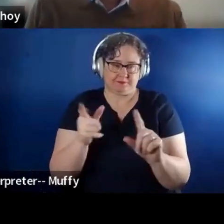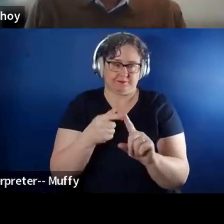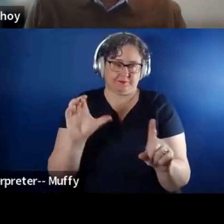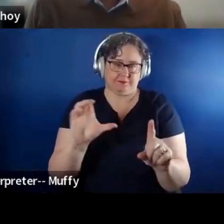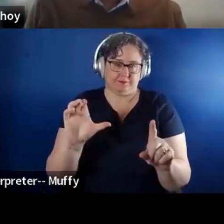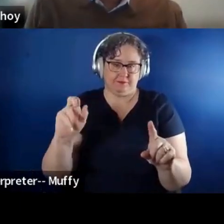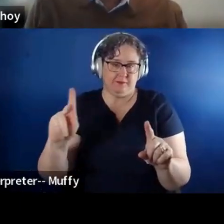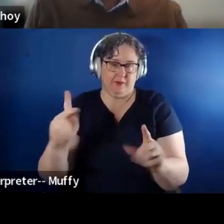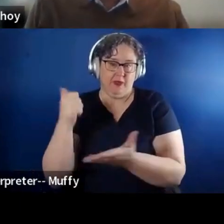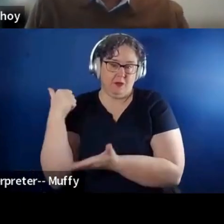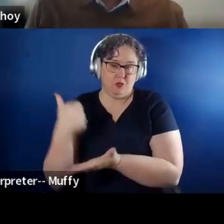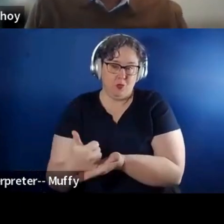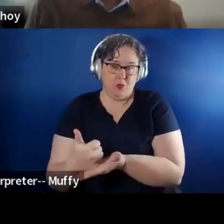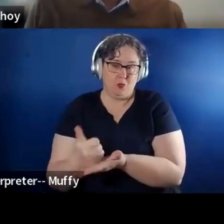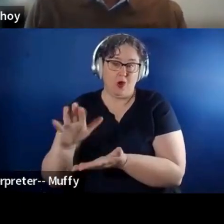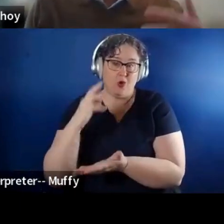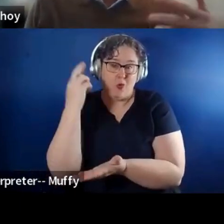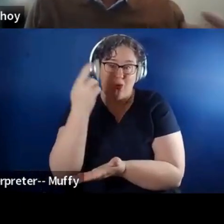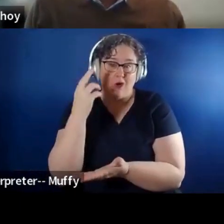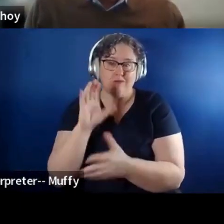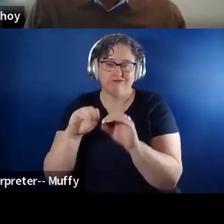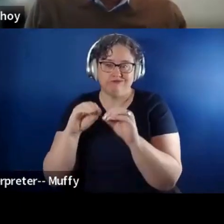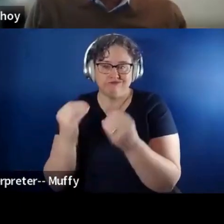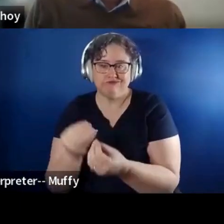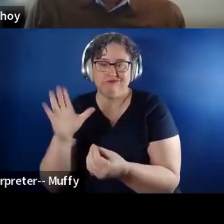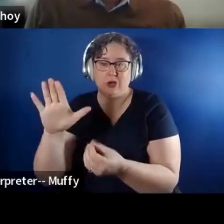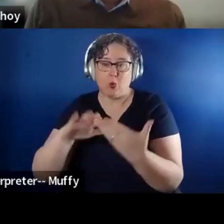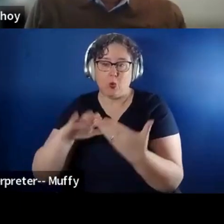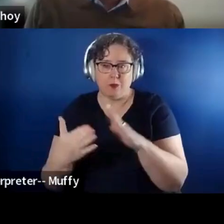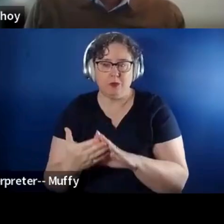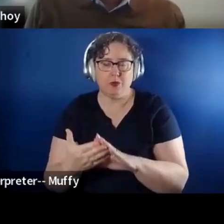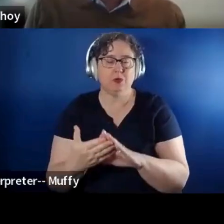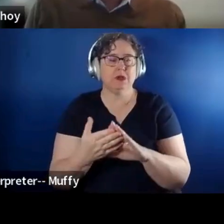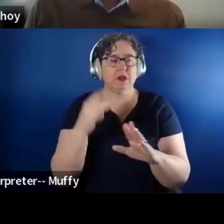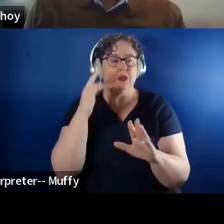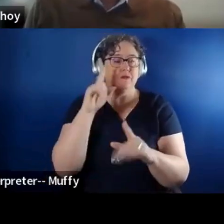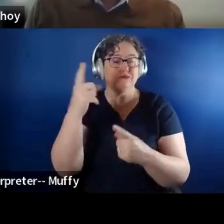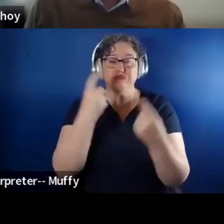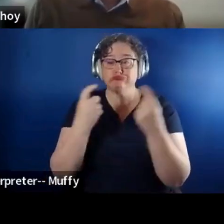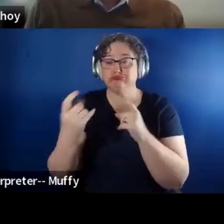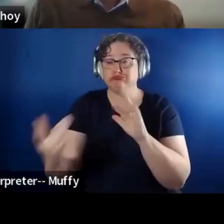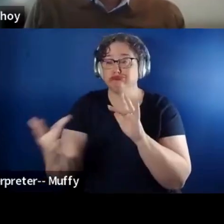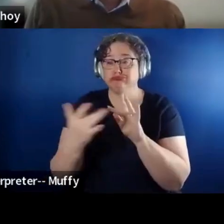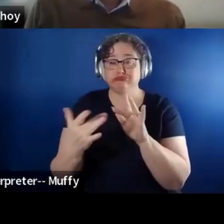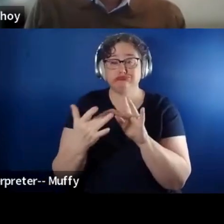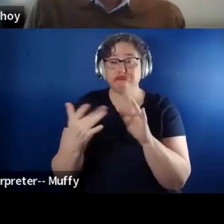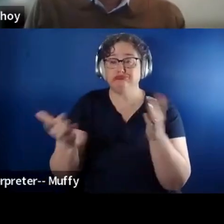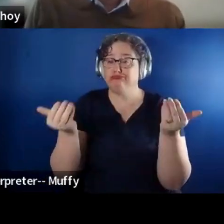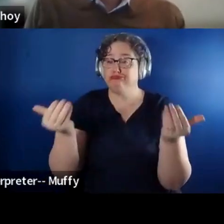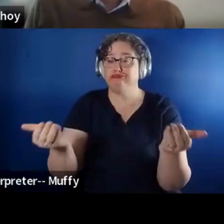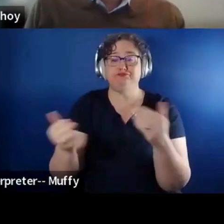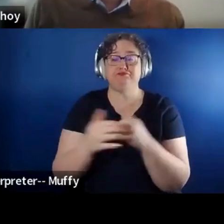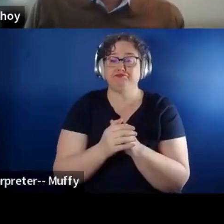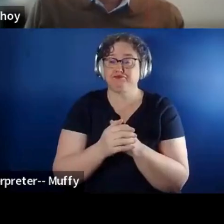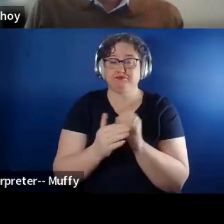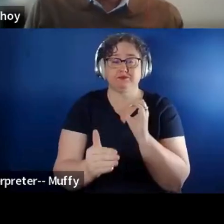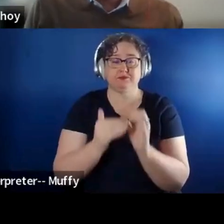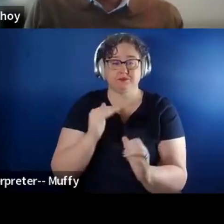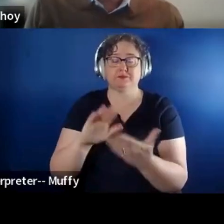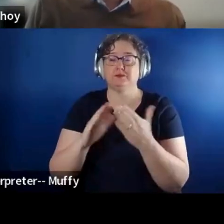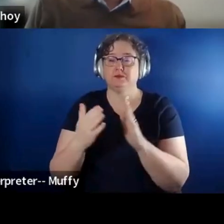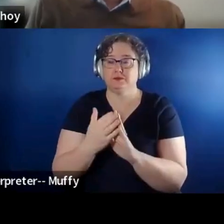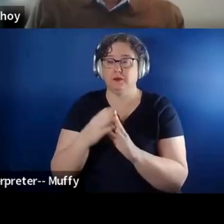Bank to help your cause and your community. And if you have questions, you want to reach out, go ahead and send an email to our